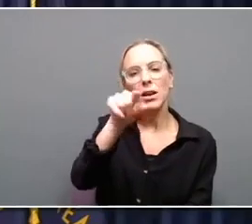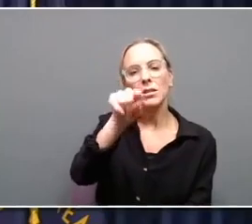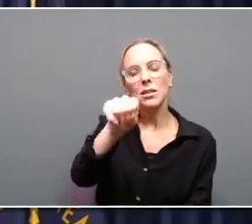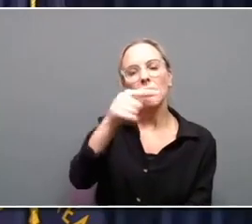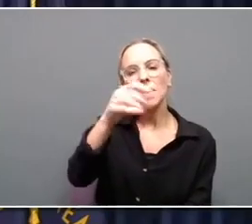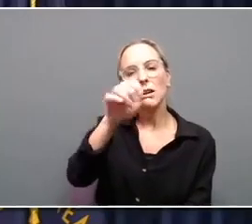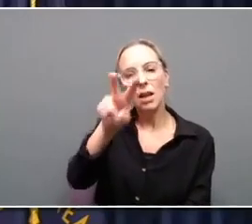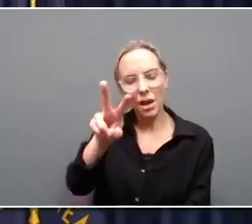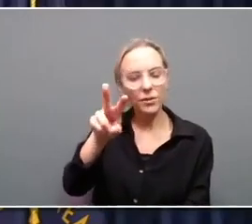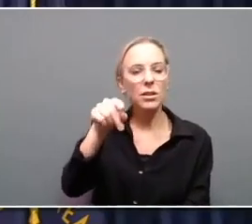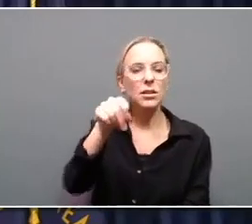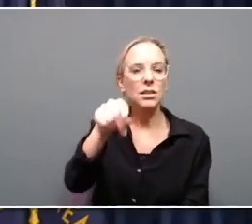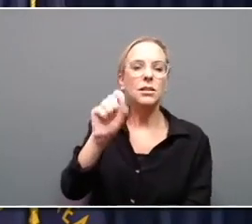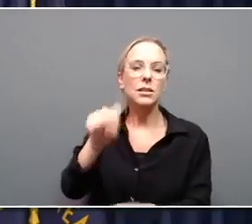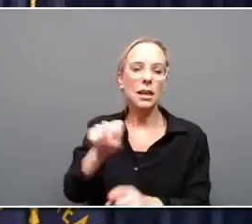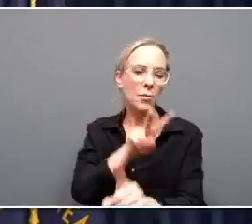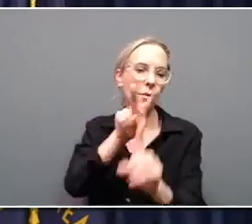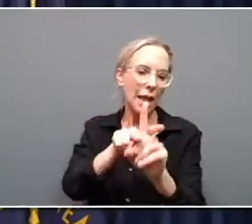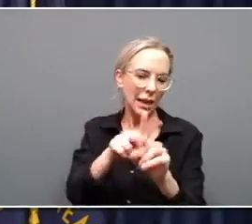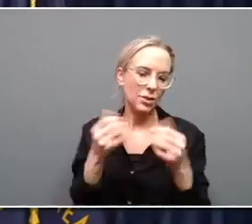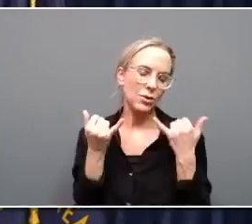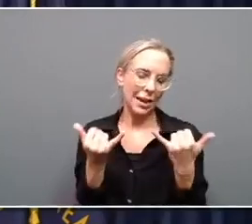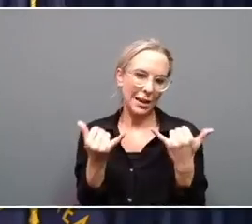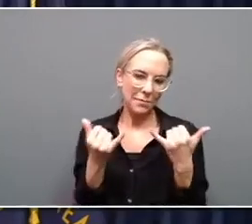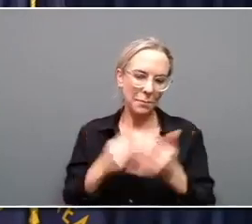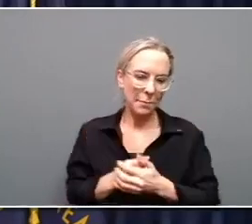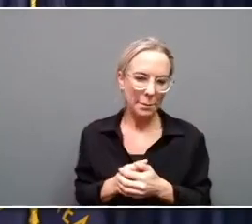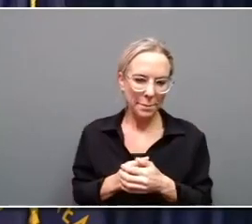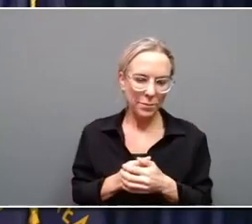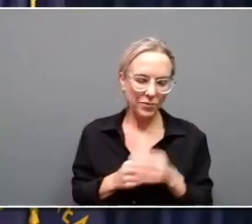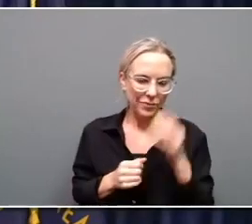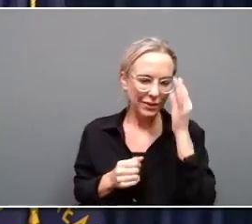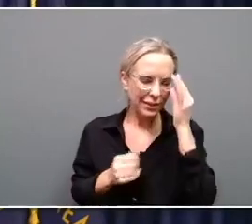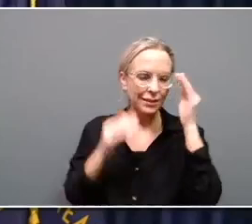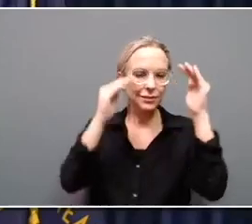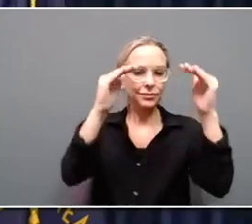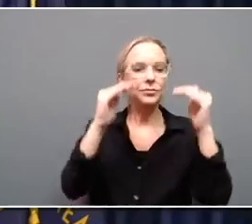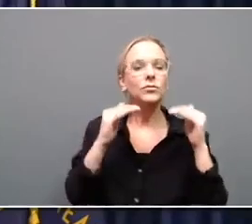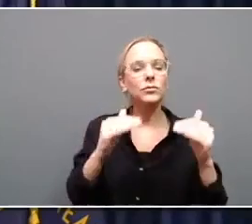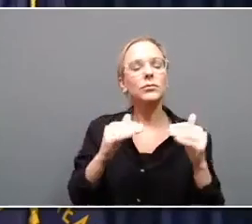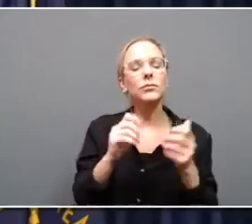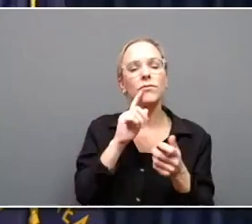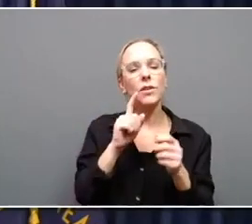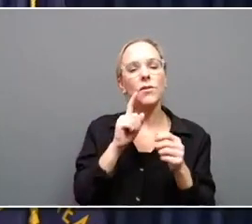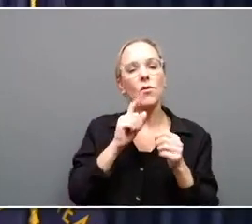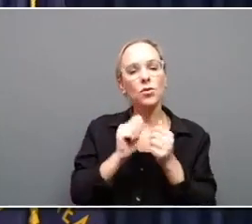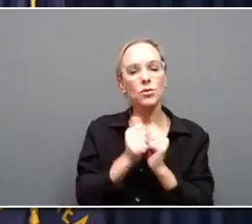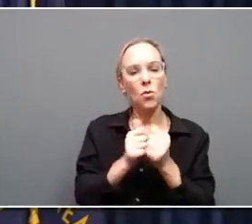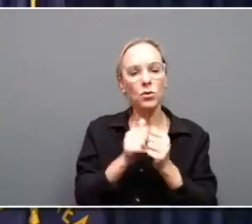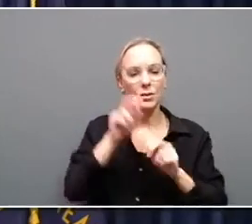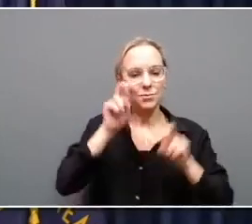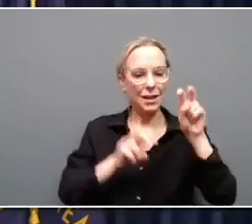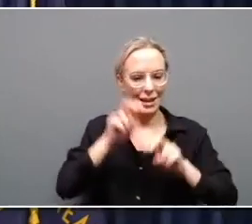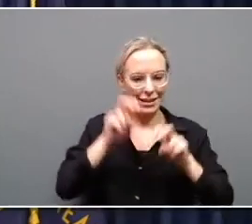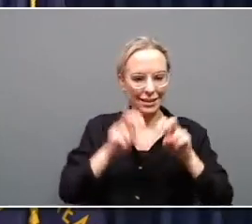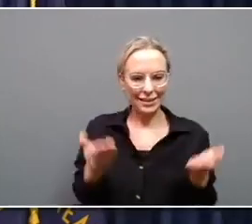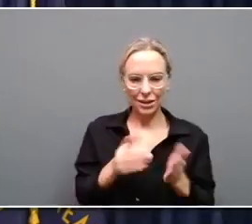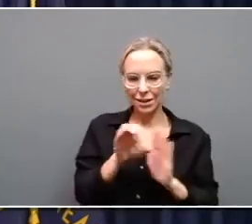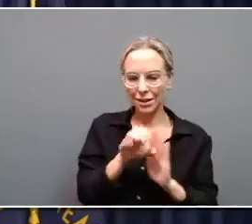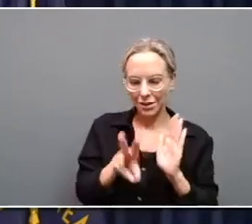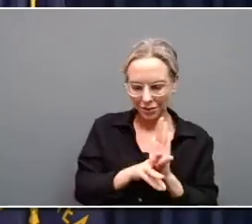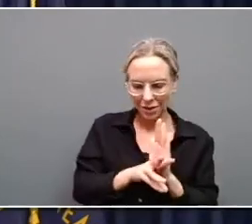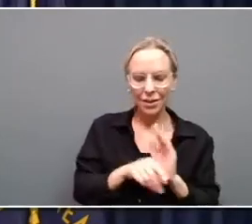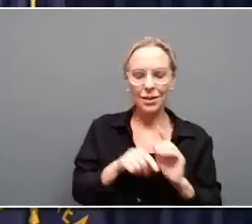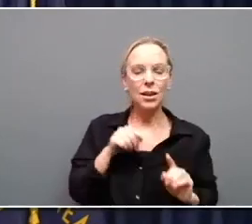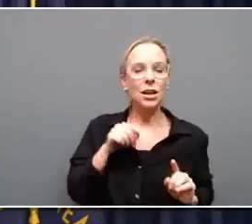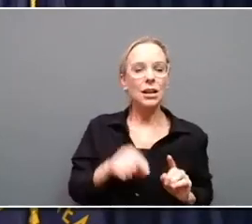jointeamky.ky.gov and apply today. Next, we have an update on sports betting in the Commonwealth. Both mobile and retail sports wagering are